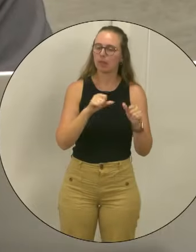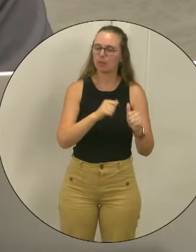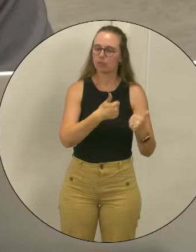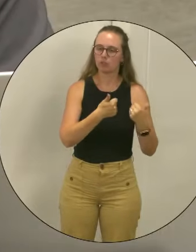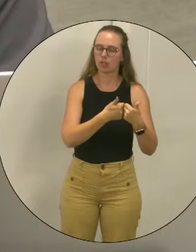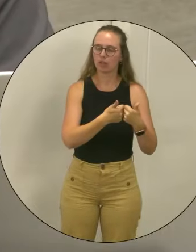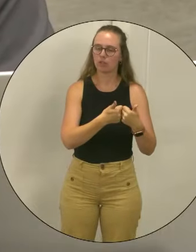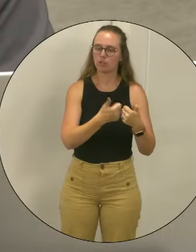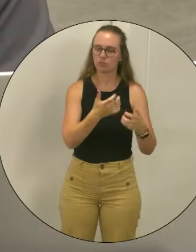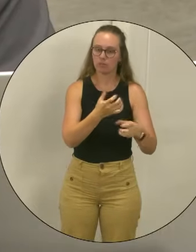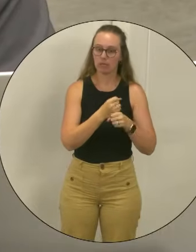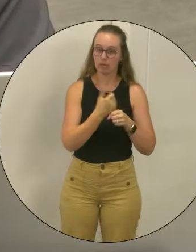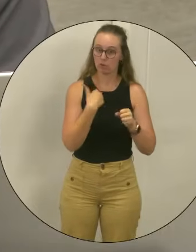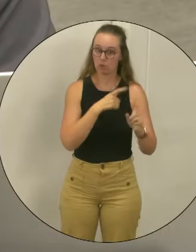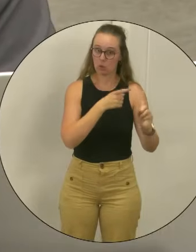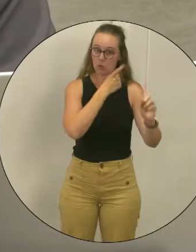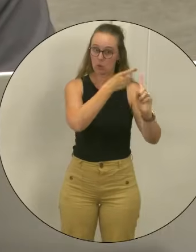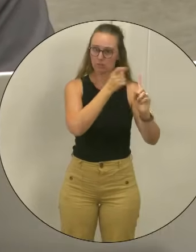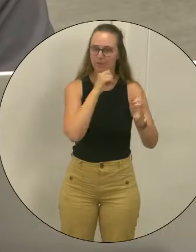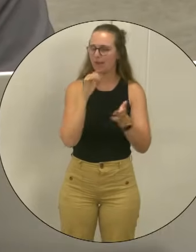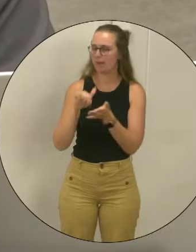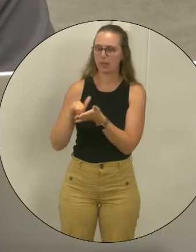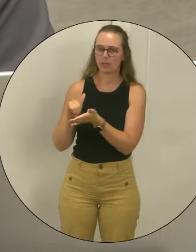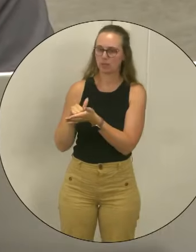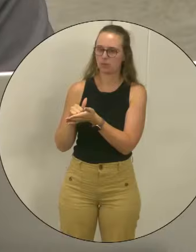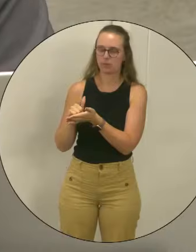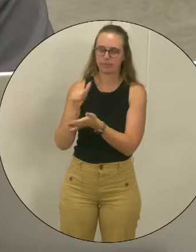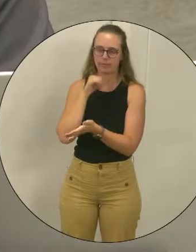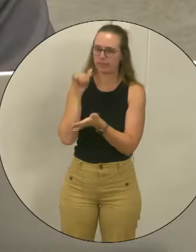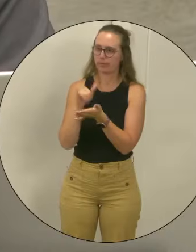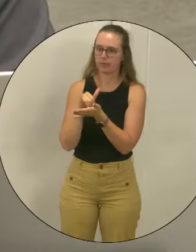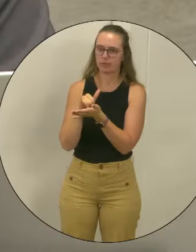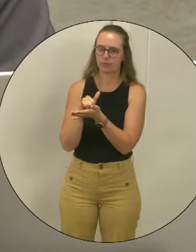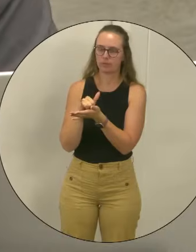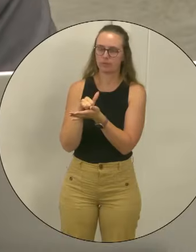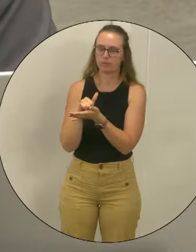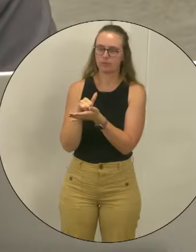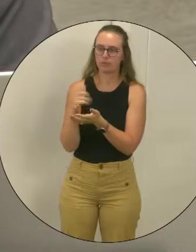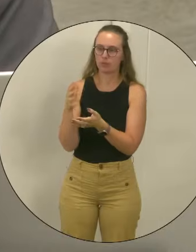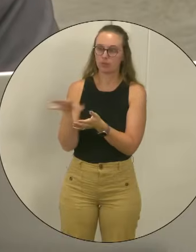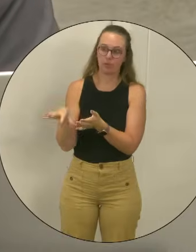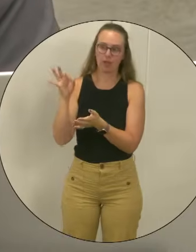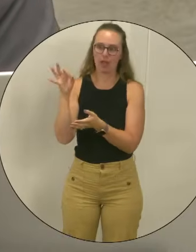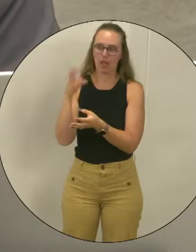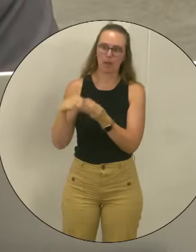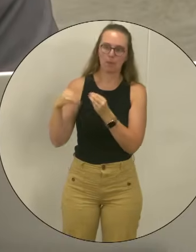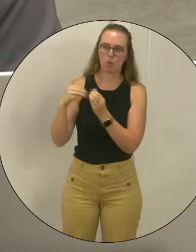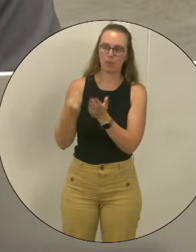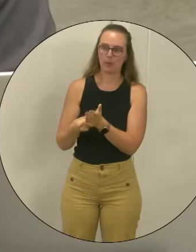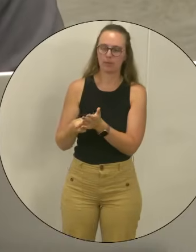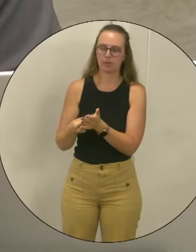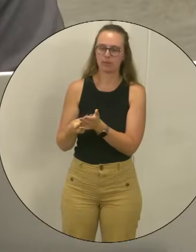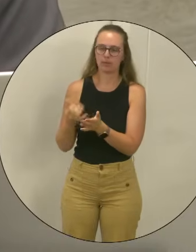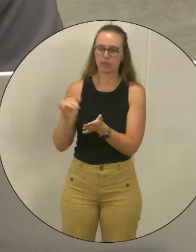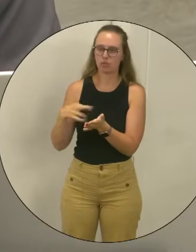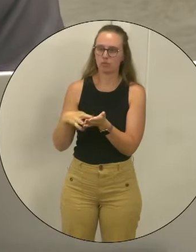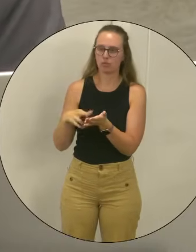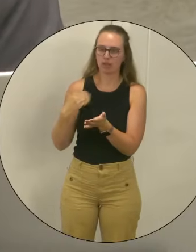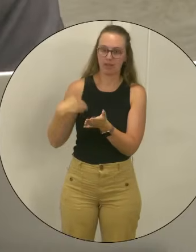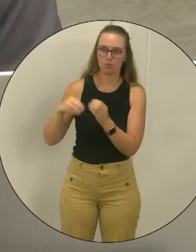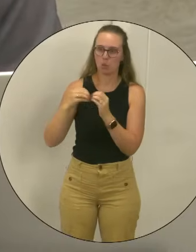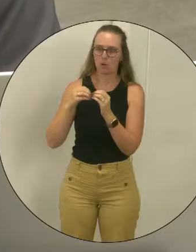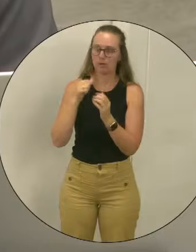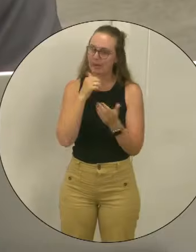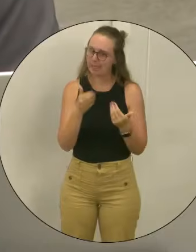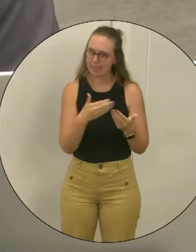challenging to get what we want, but I don't think it's impossible. It's not an impossibility to find more money. That's a resource of which there is more of. It's